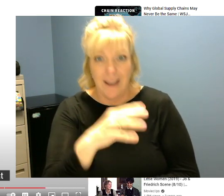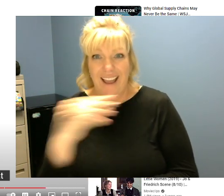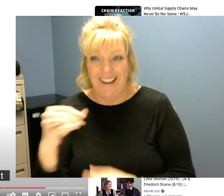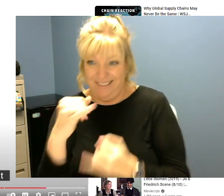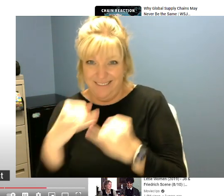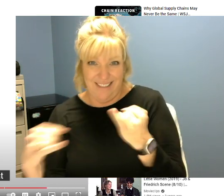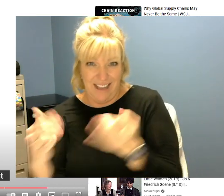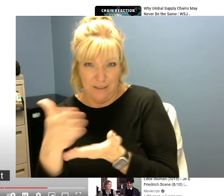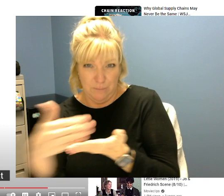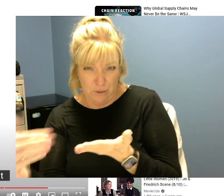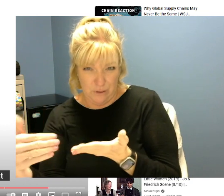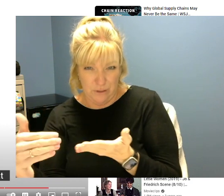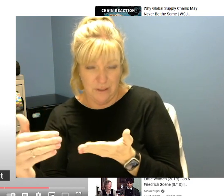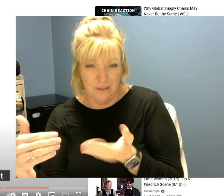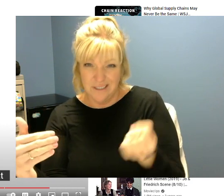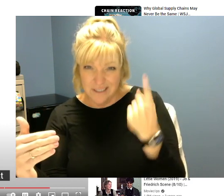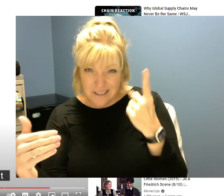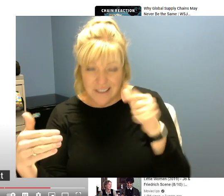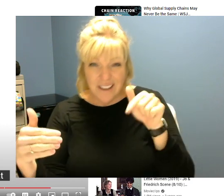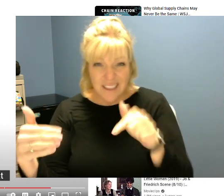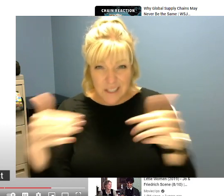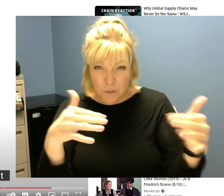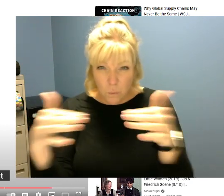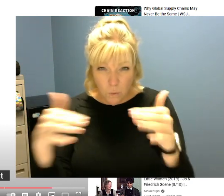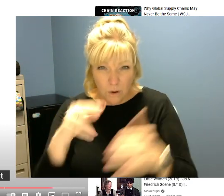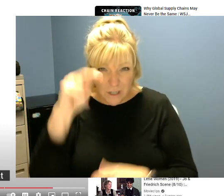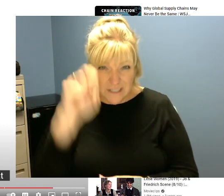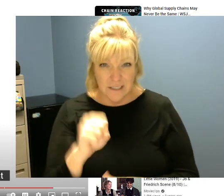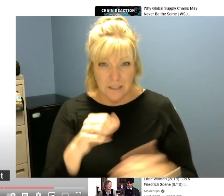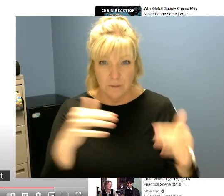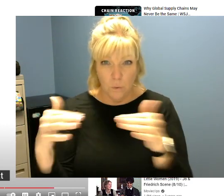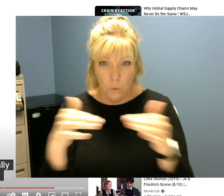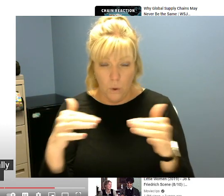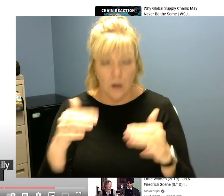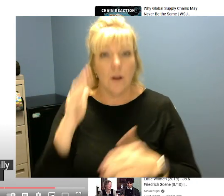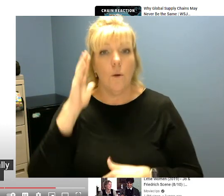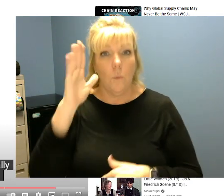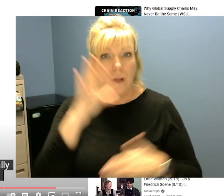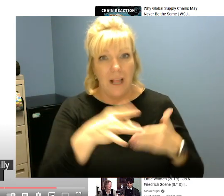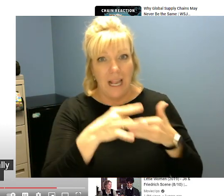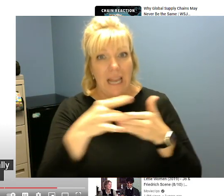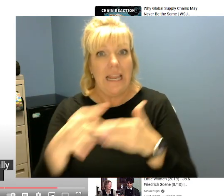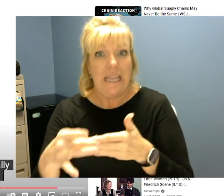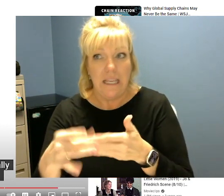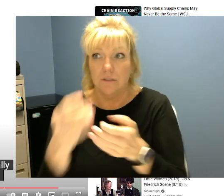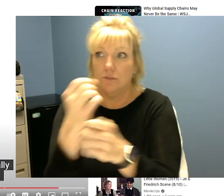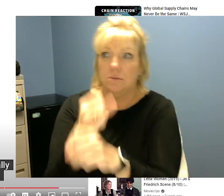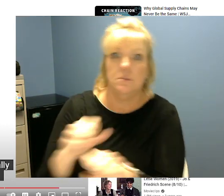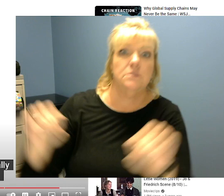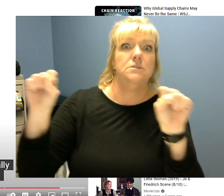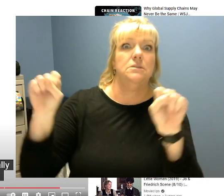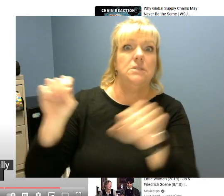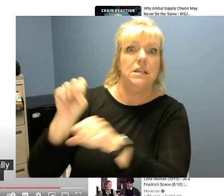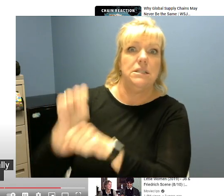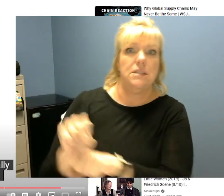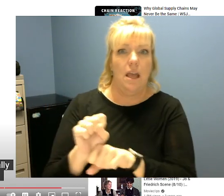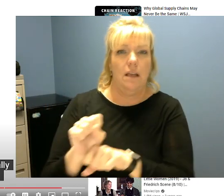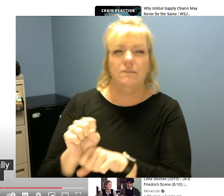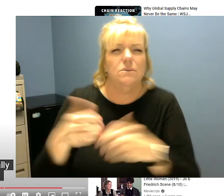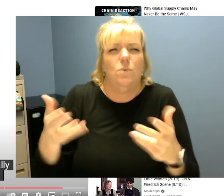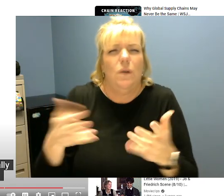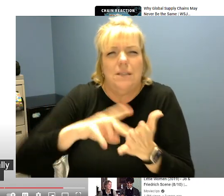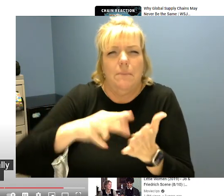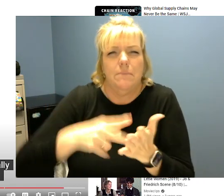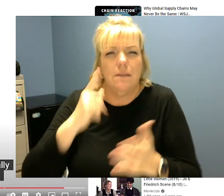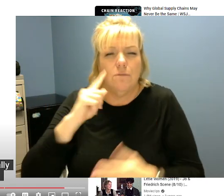figure out, like, this is a war that ultimately is going to result in emancipation. What does that mean for women of color? And really, a lot of